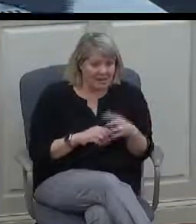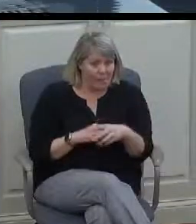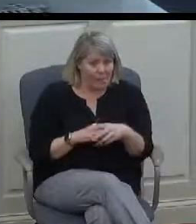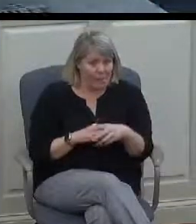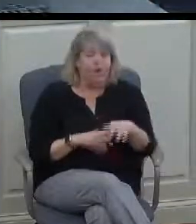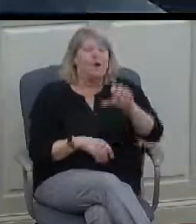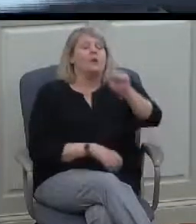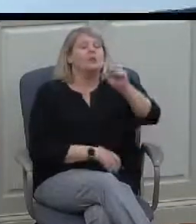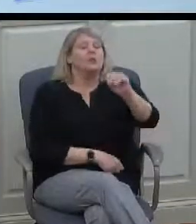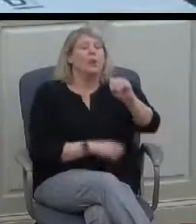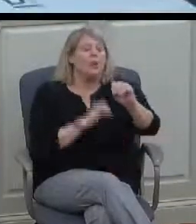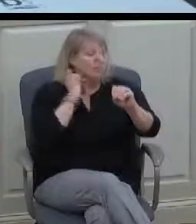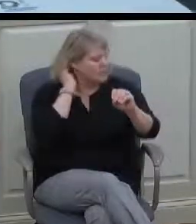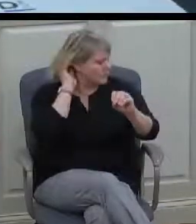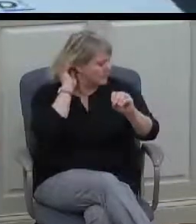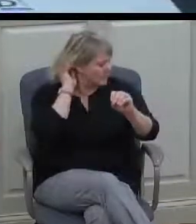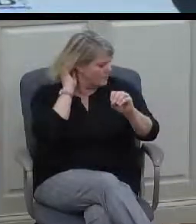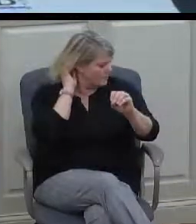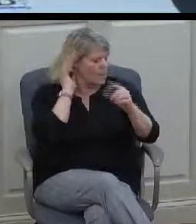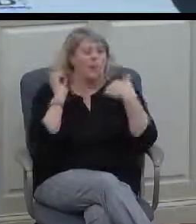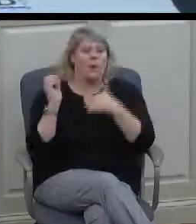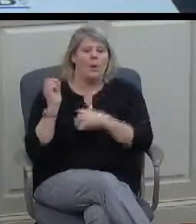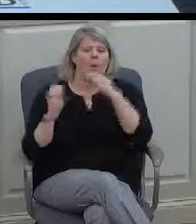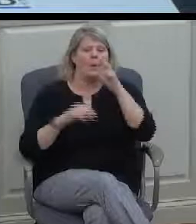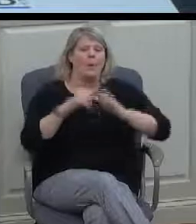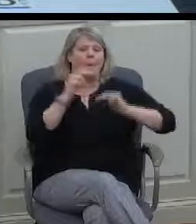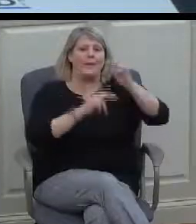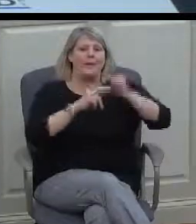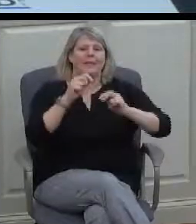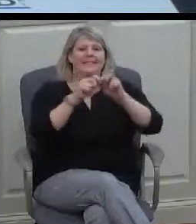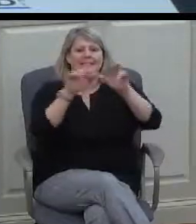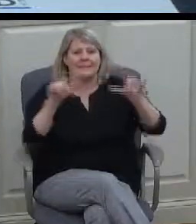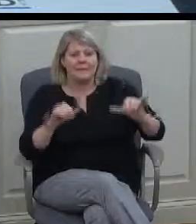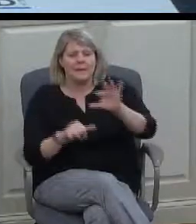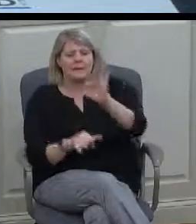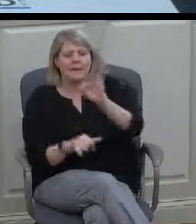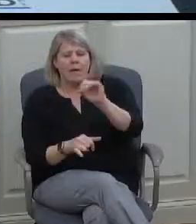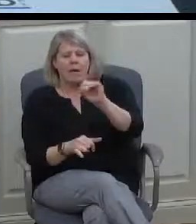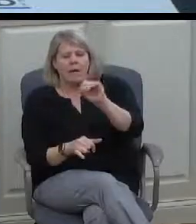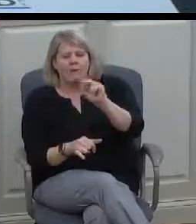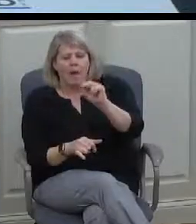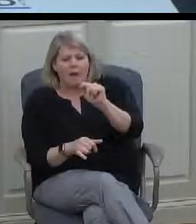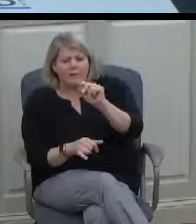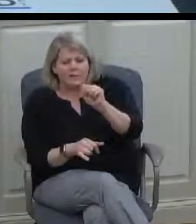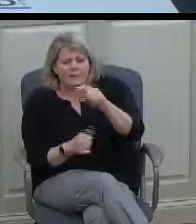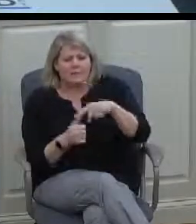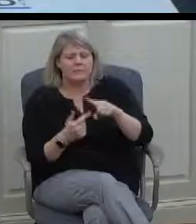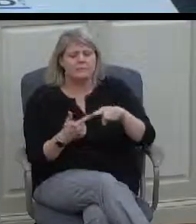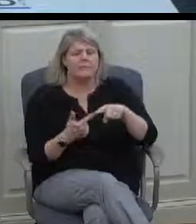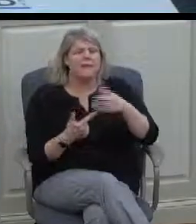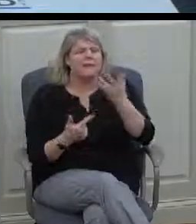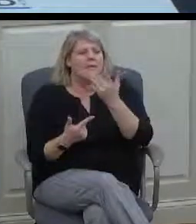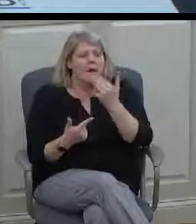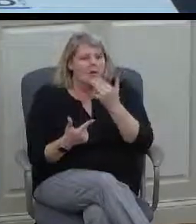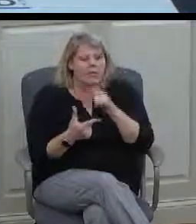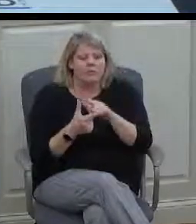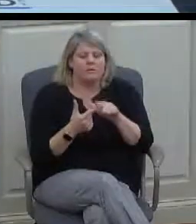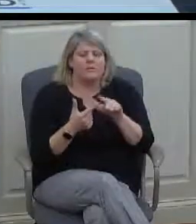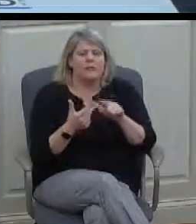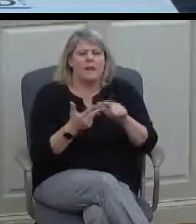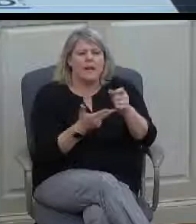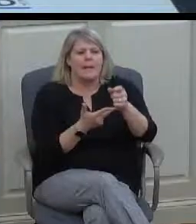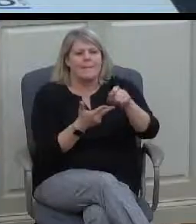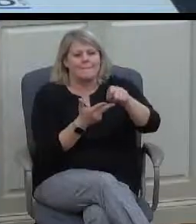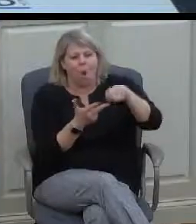So again, the idea here is we've built a system of fonts and colors and marks that'll identify the city system, and then